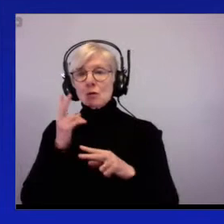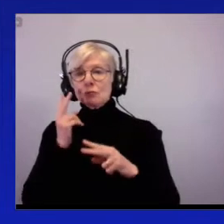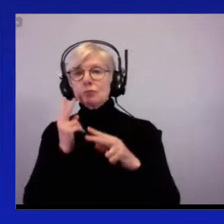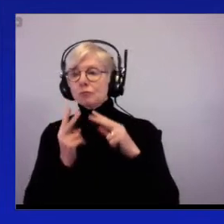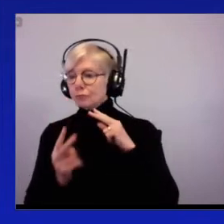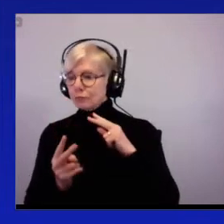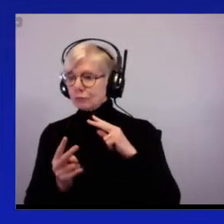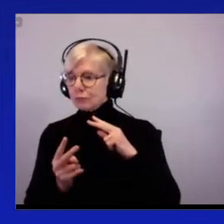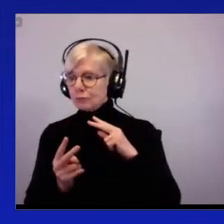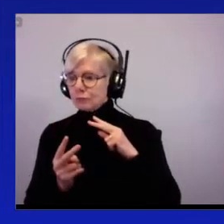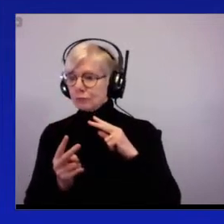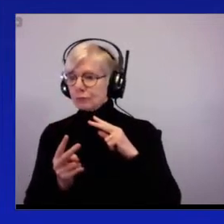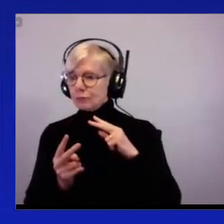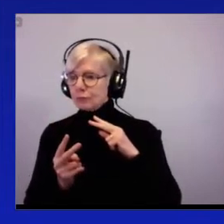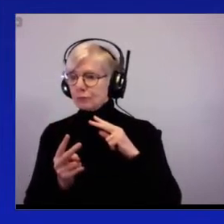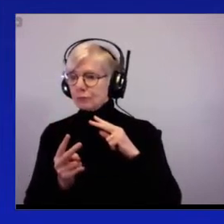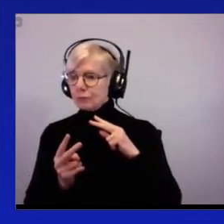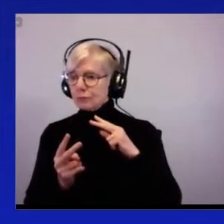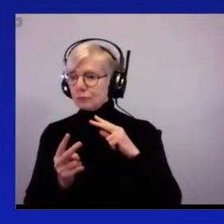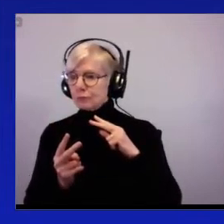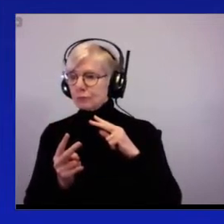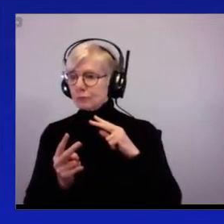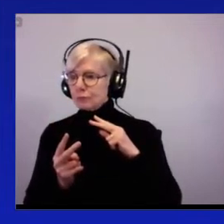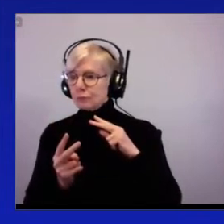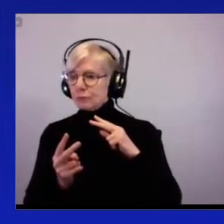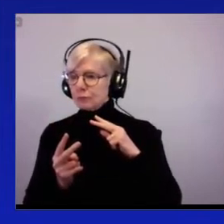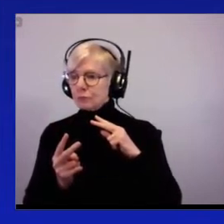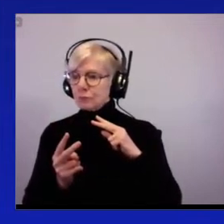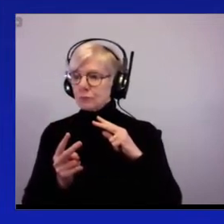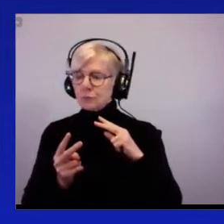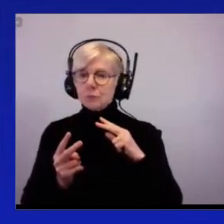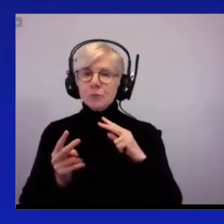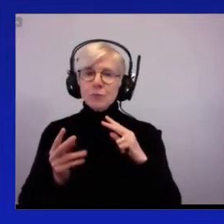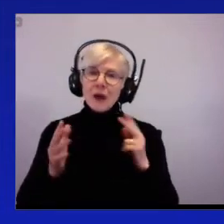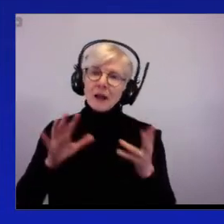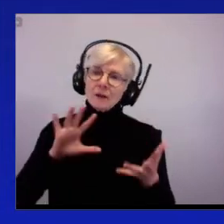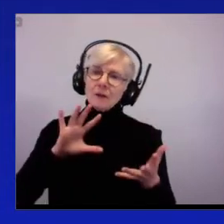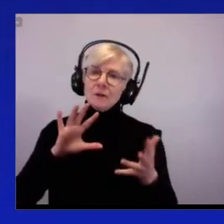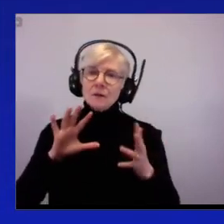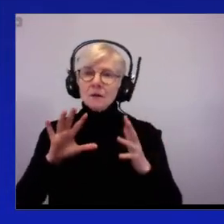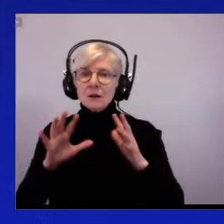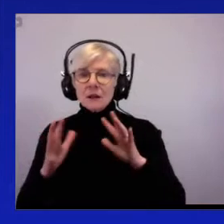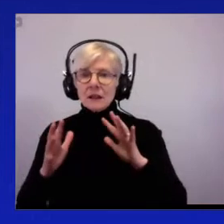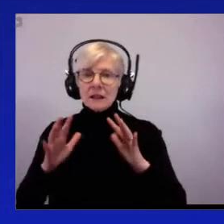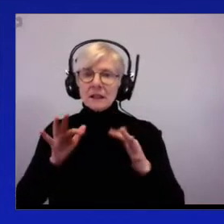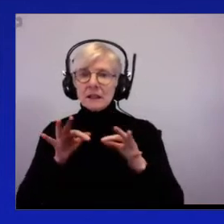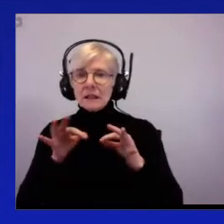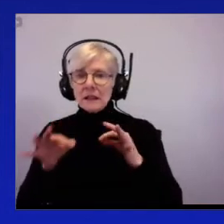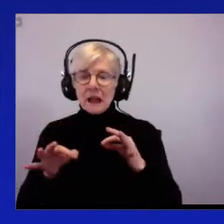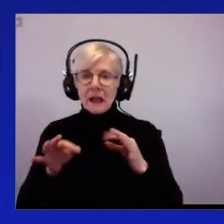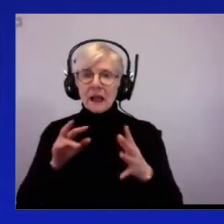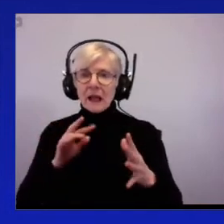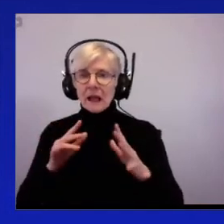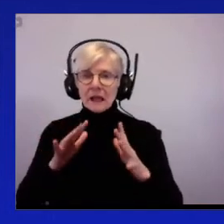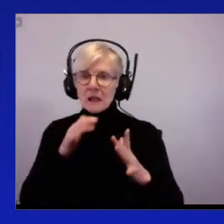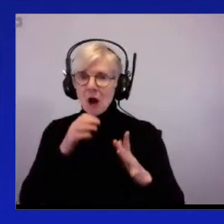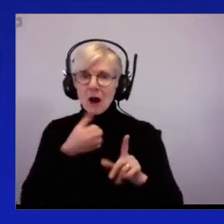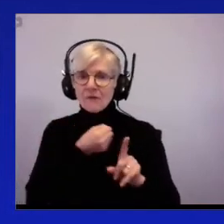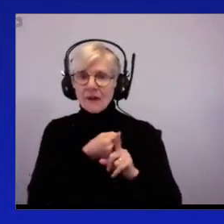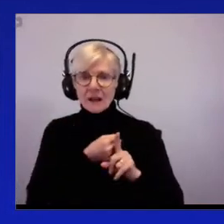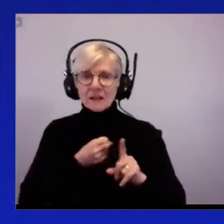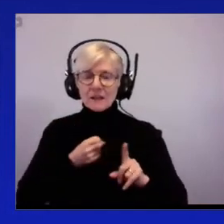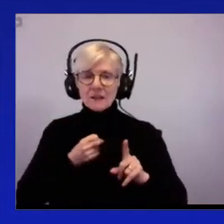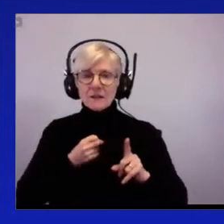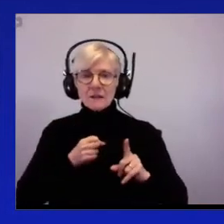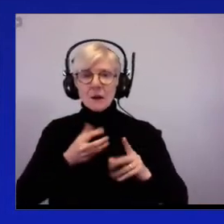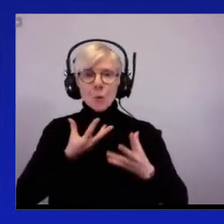how much of an immune response the body mounts isn't affected by a delay in that second dose. So this will be studied